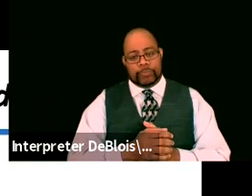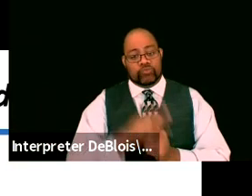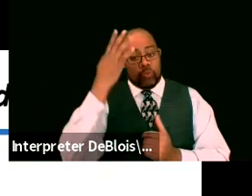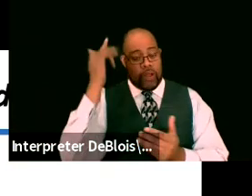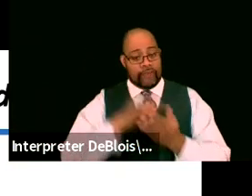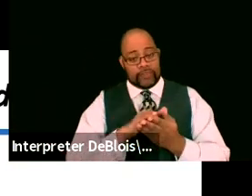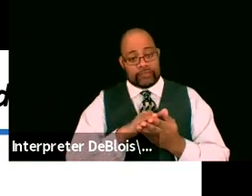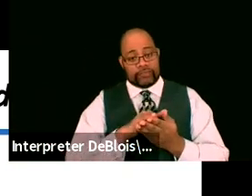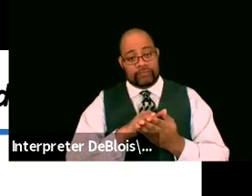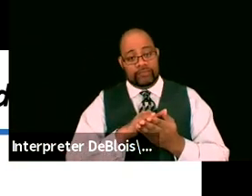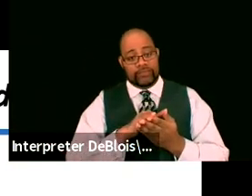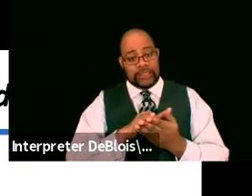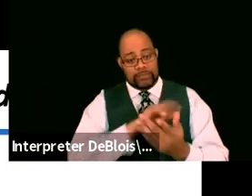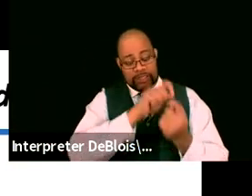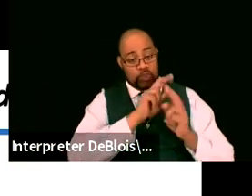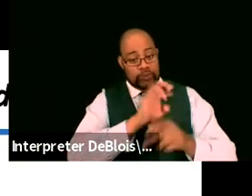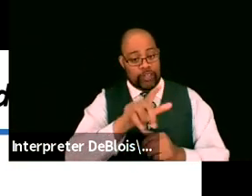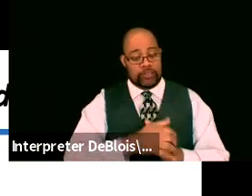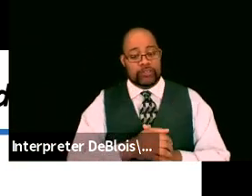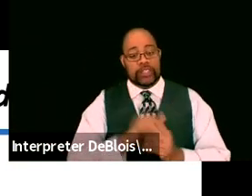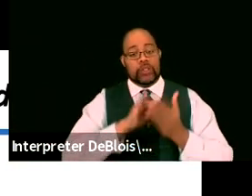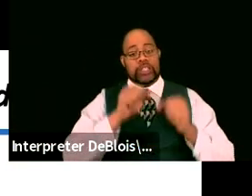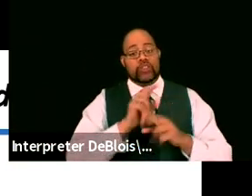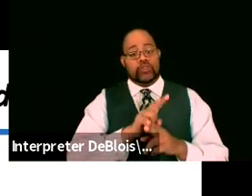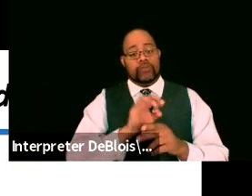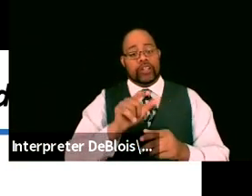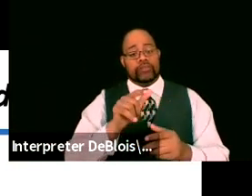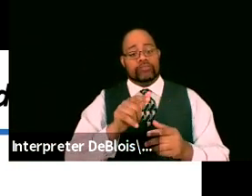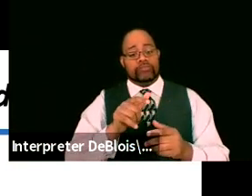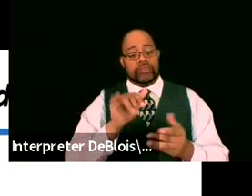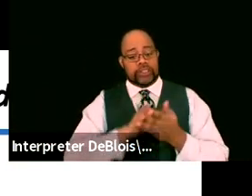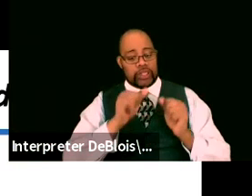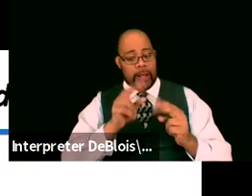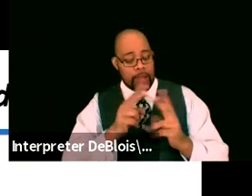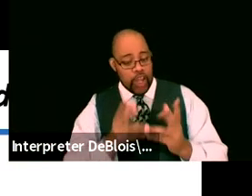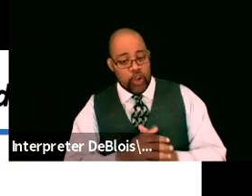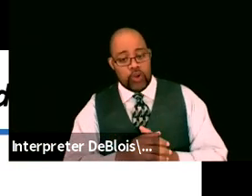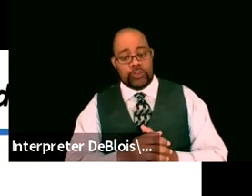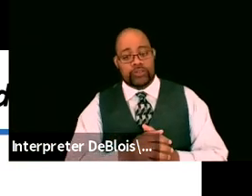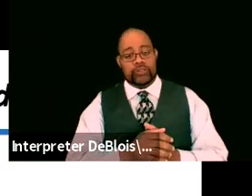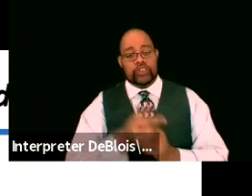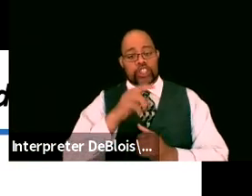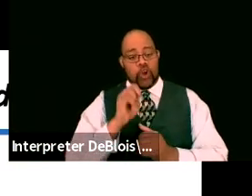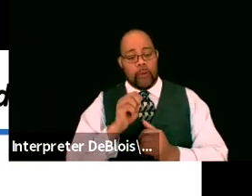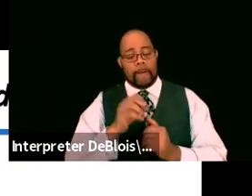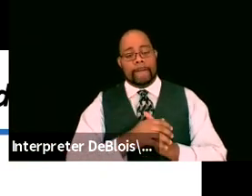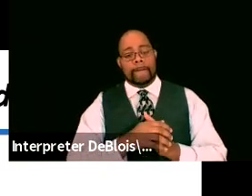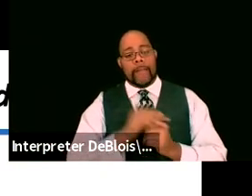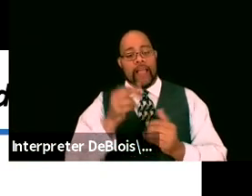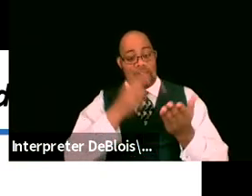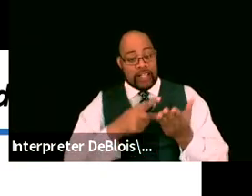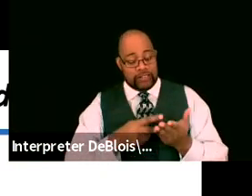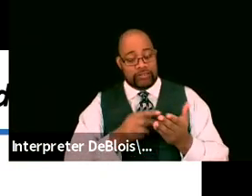this is particularly useful is you can get useful insights, like you can compare your core genome phylogeny and validate